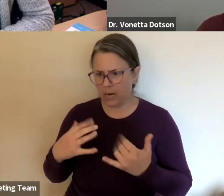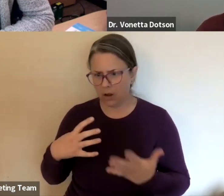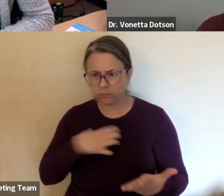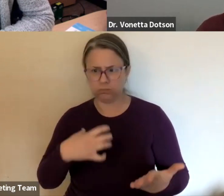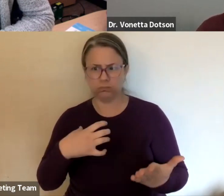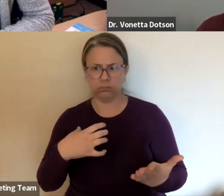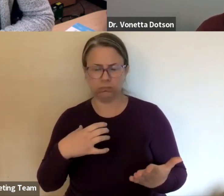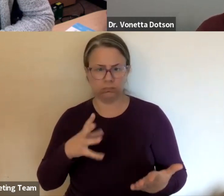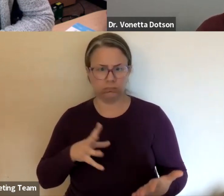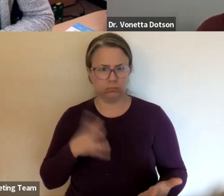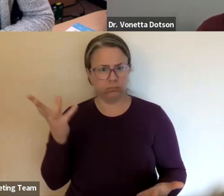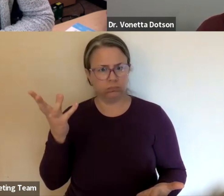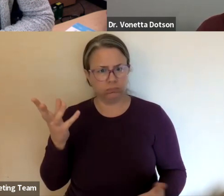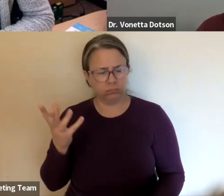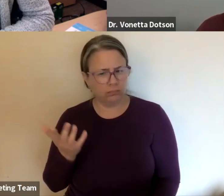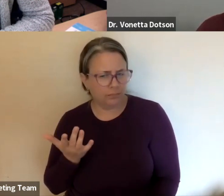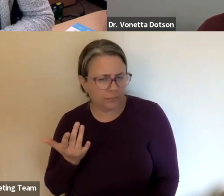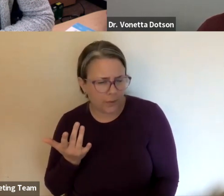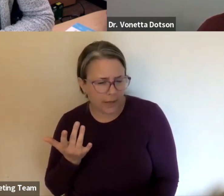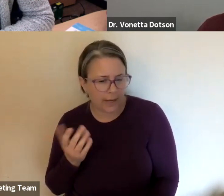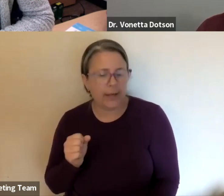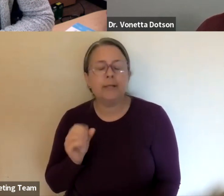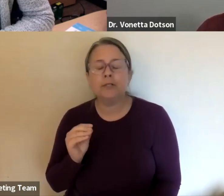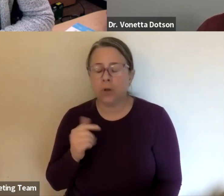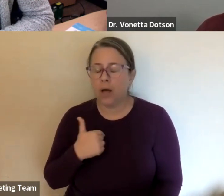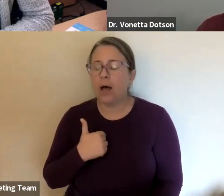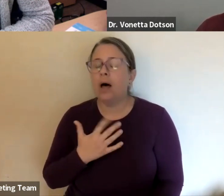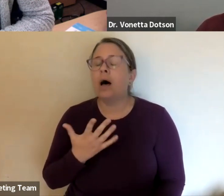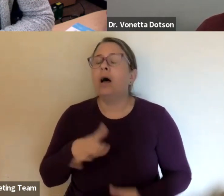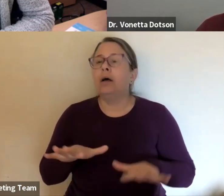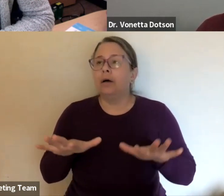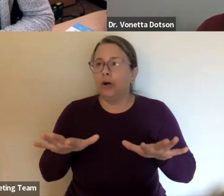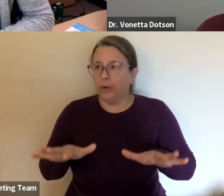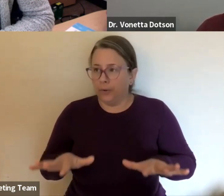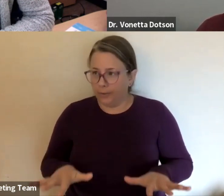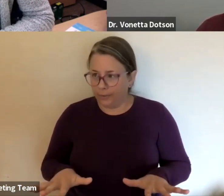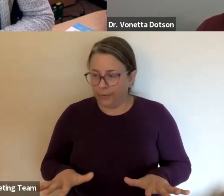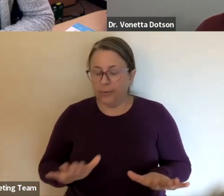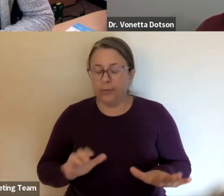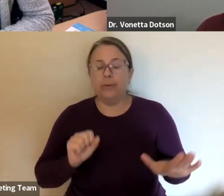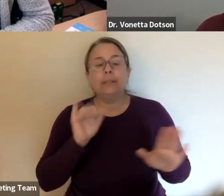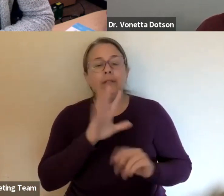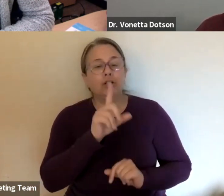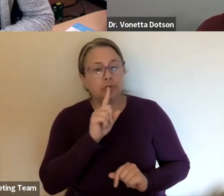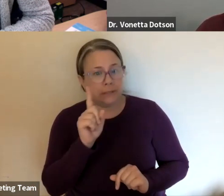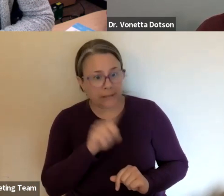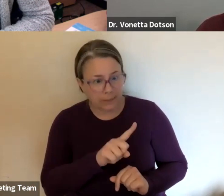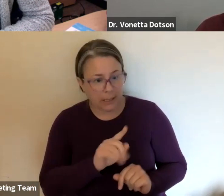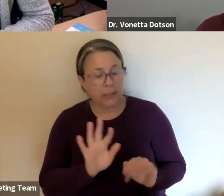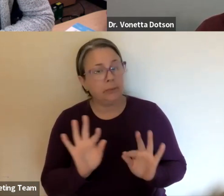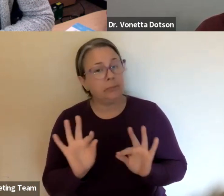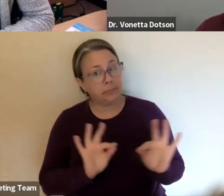student who in no ways was being racist. I sent a quote from Merriam-Webster from the